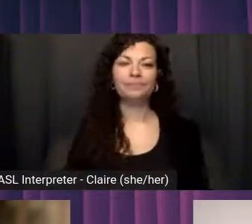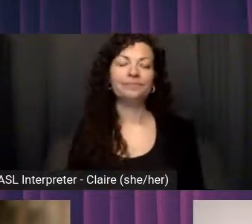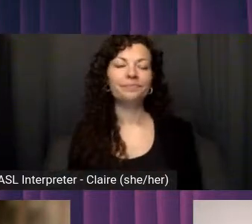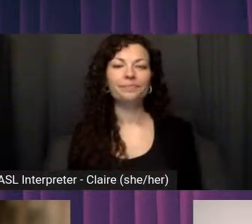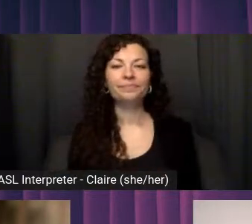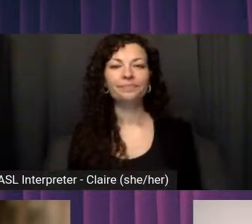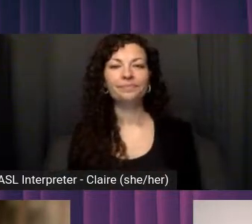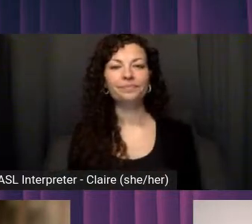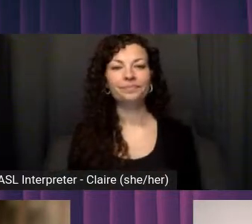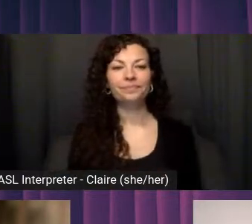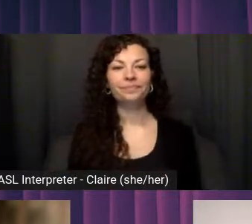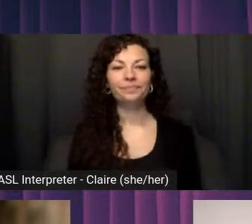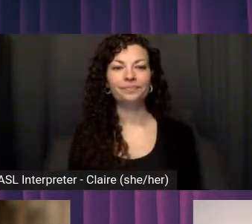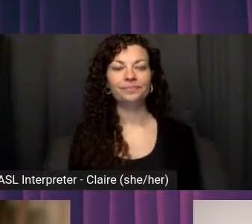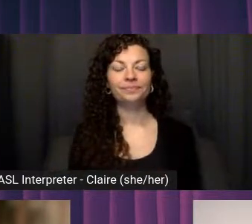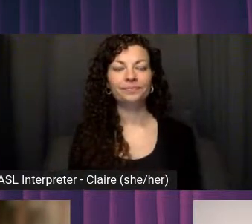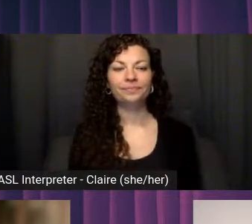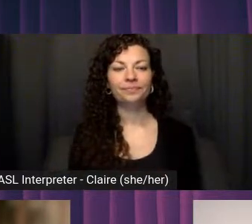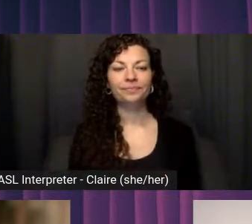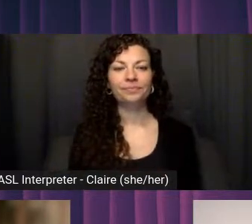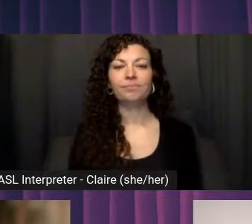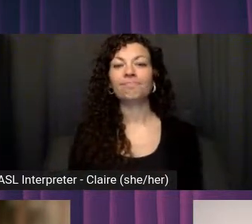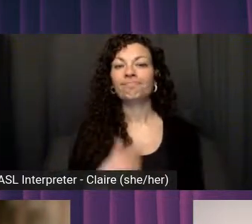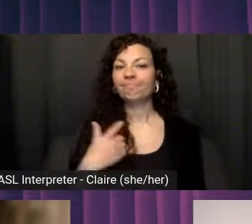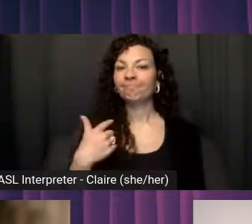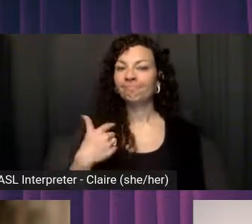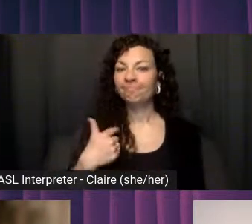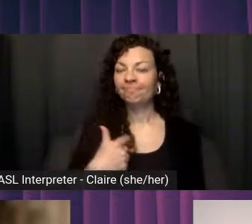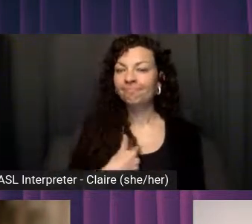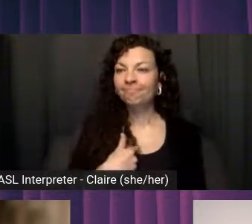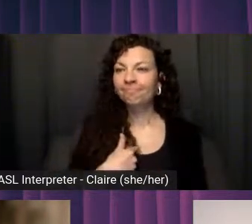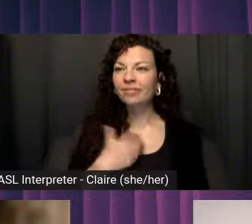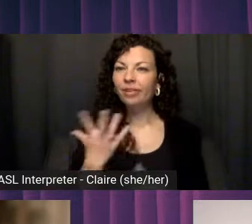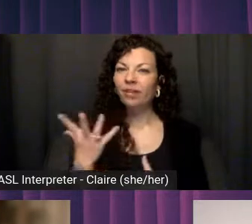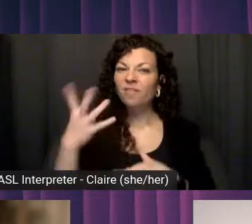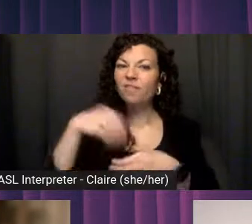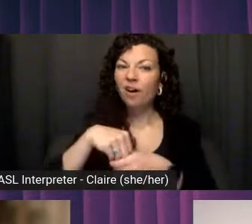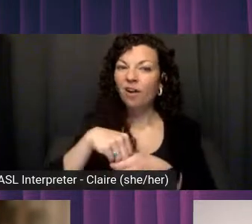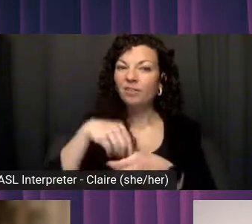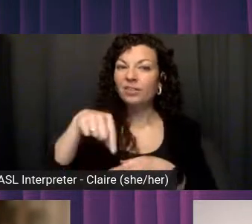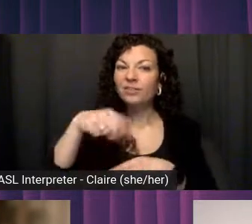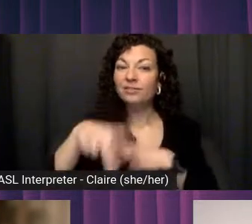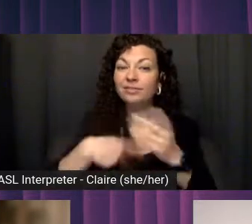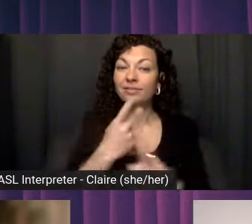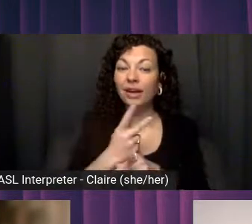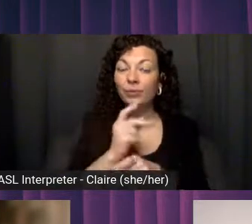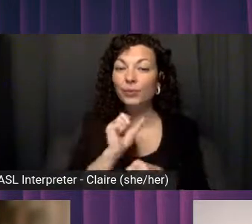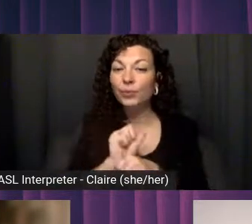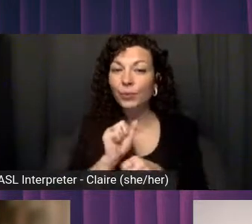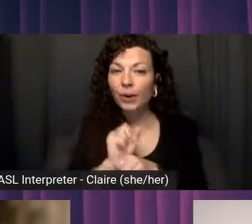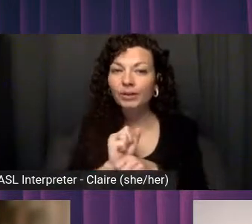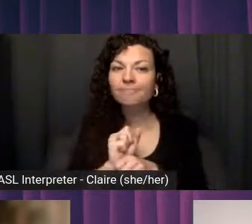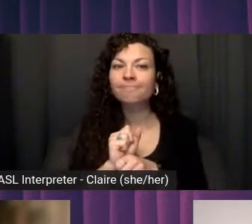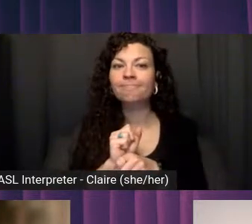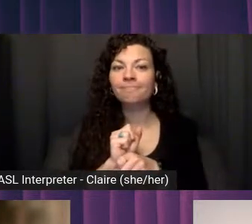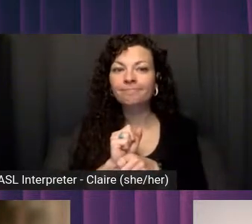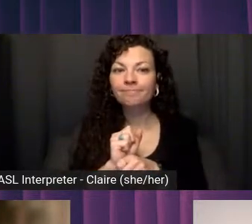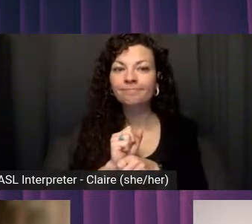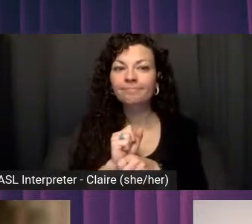So what brought me to this work, I think the correct term now is